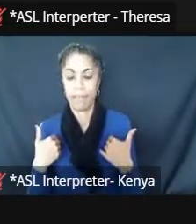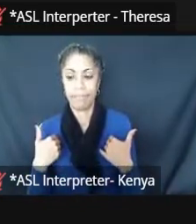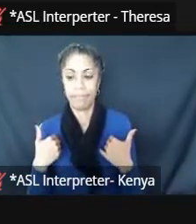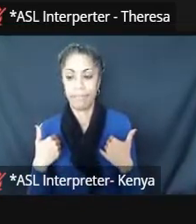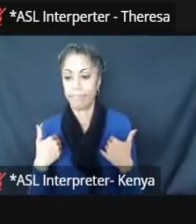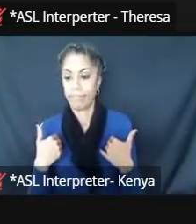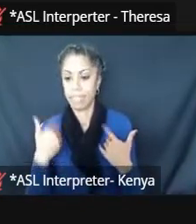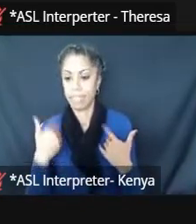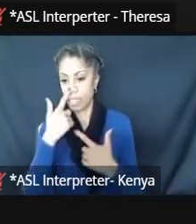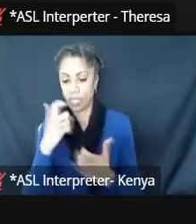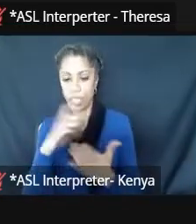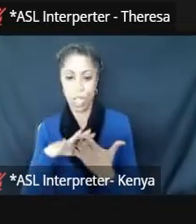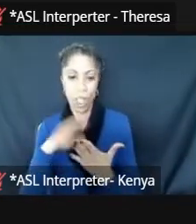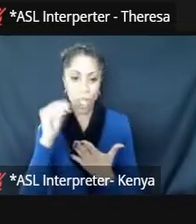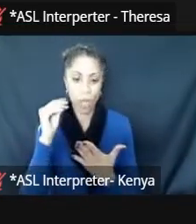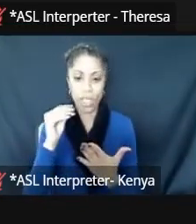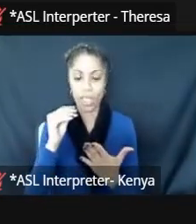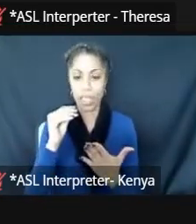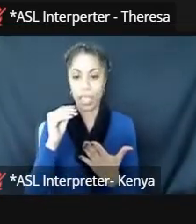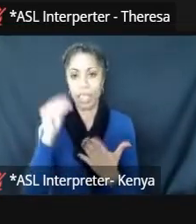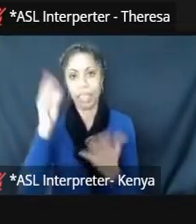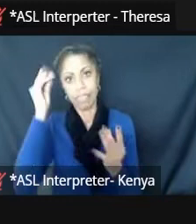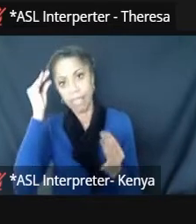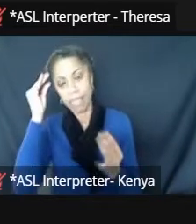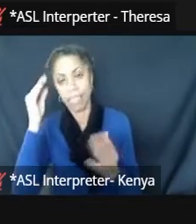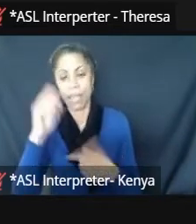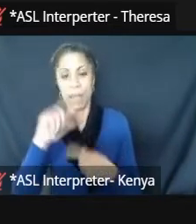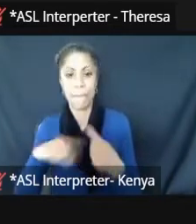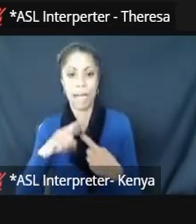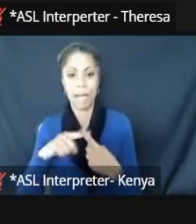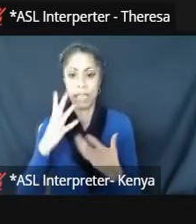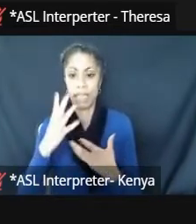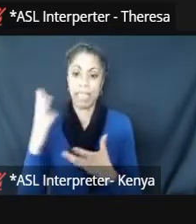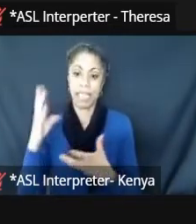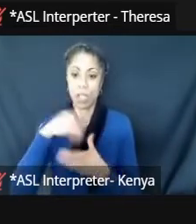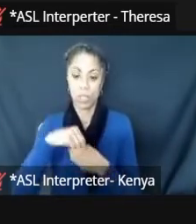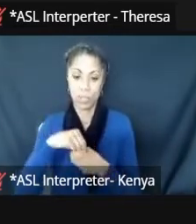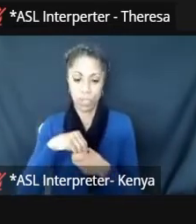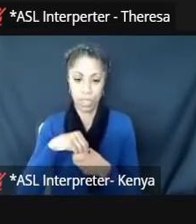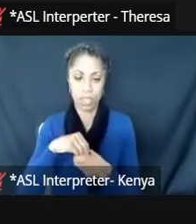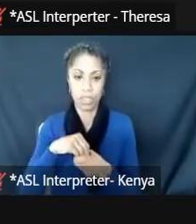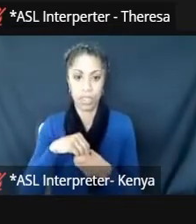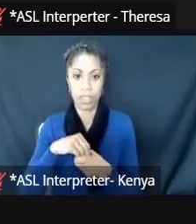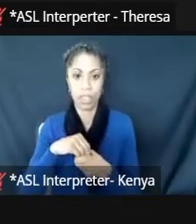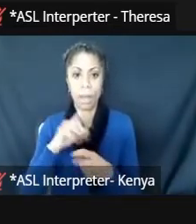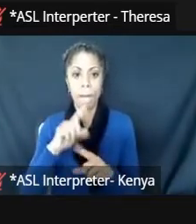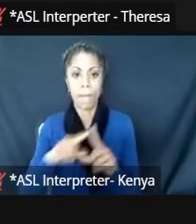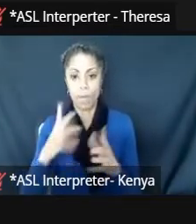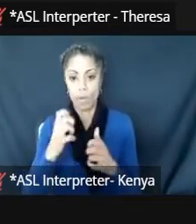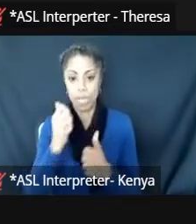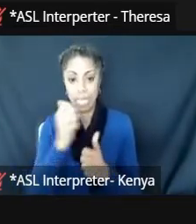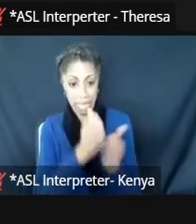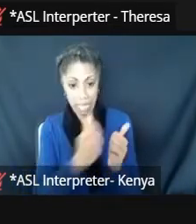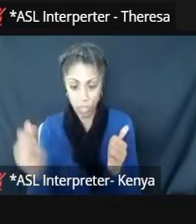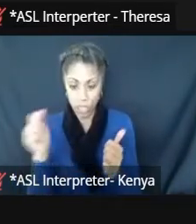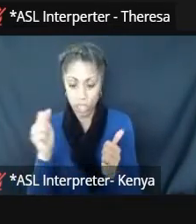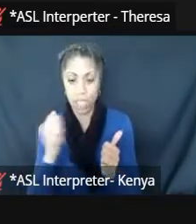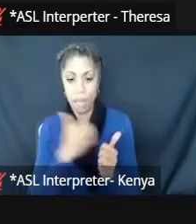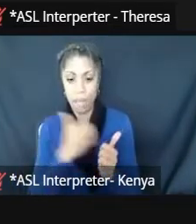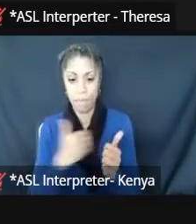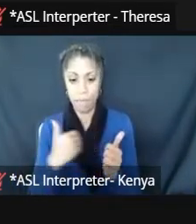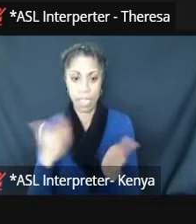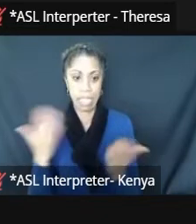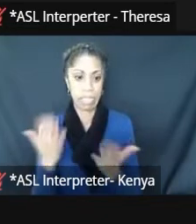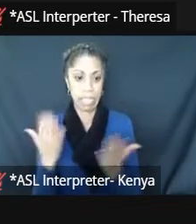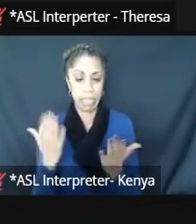interesting learning and reflections about inclusion, but we would invite every member present here